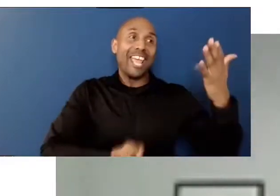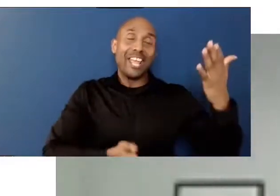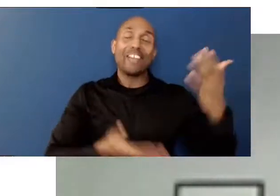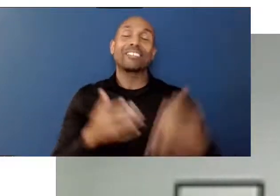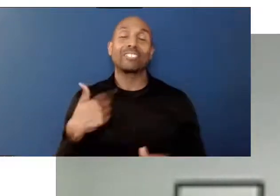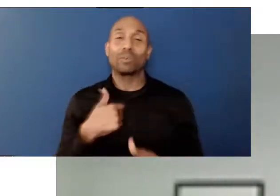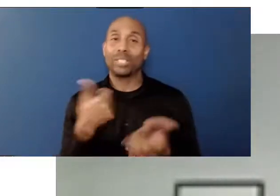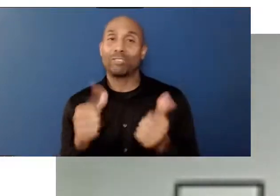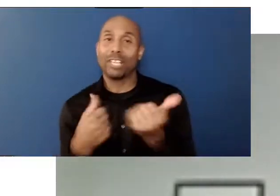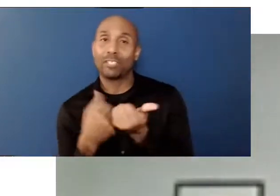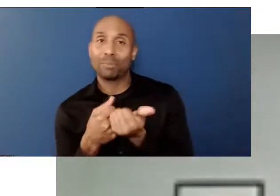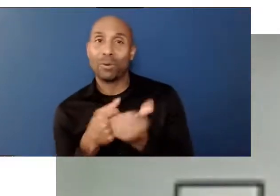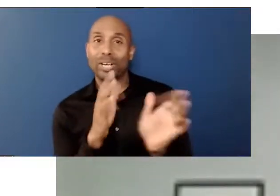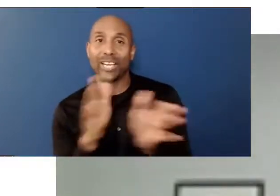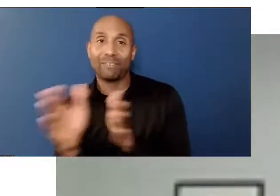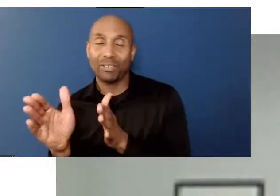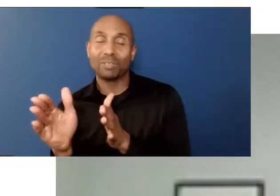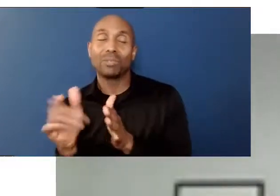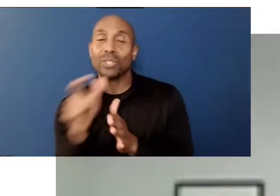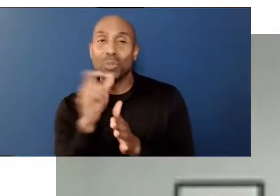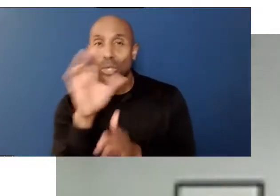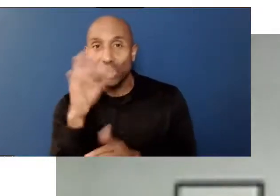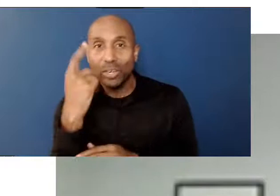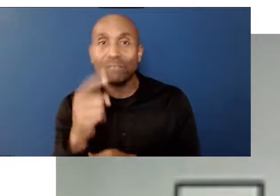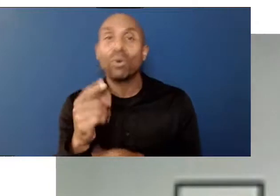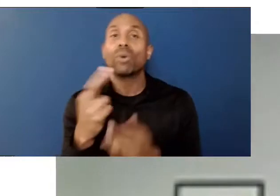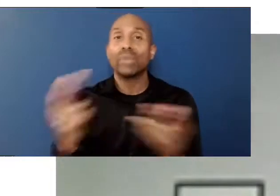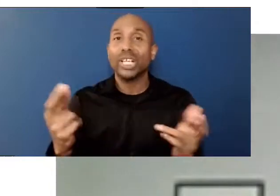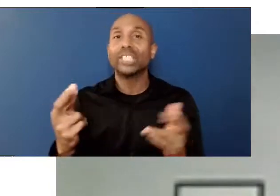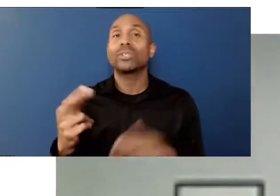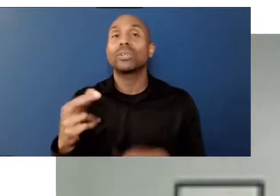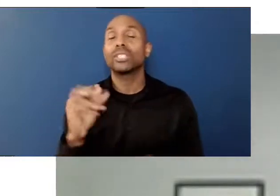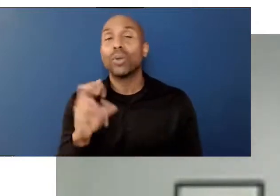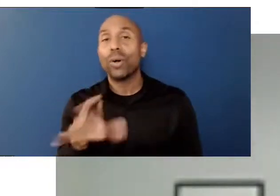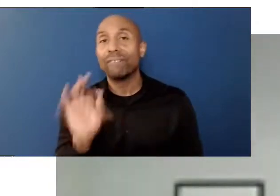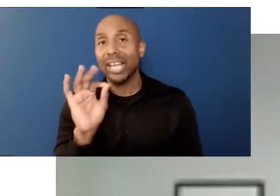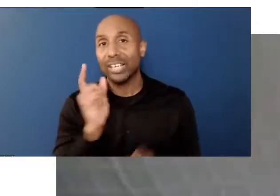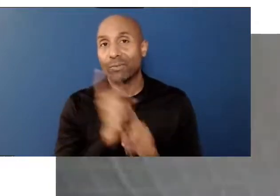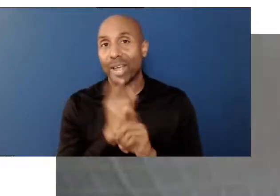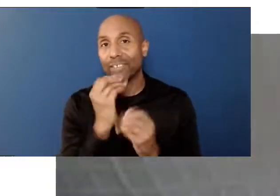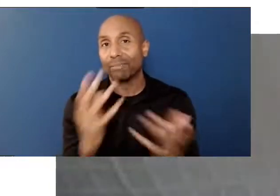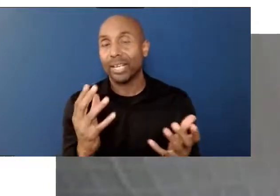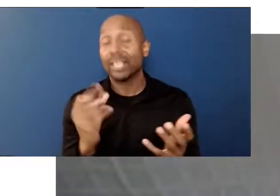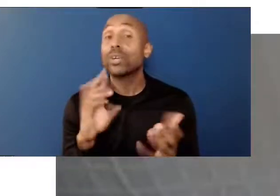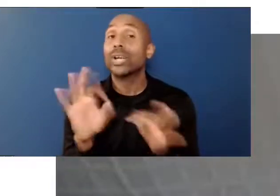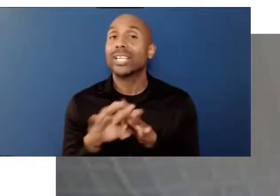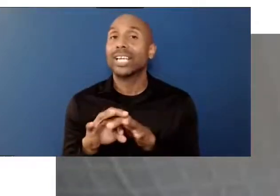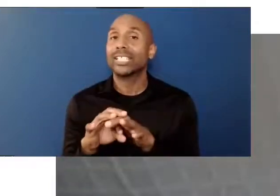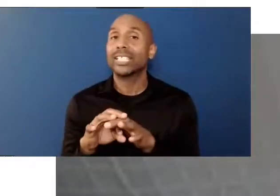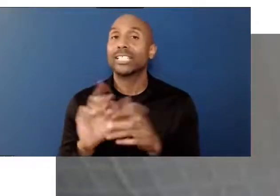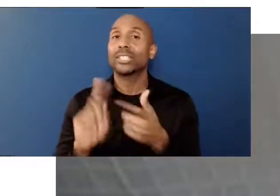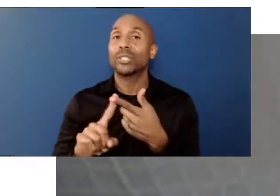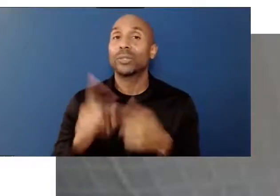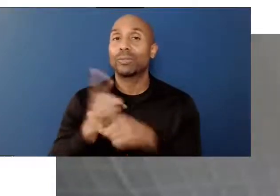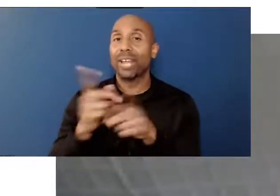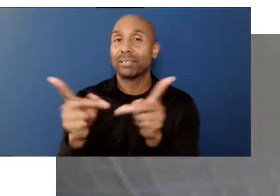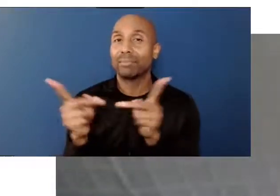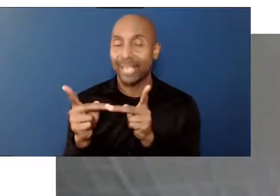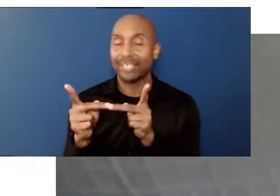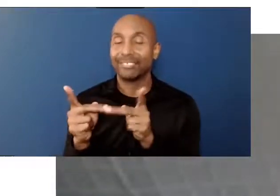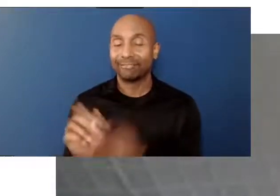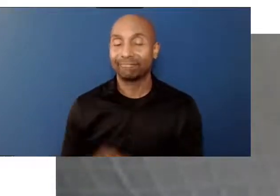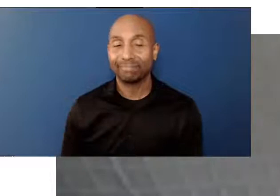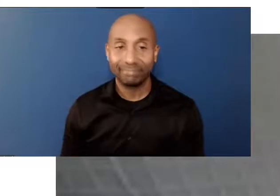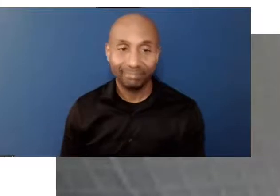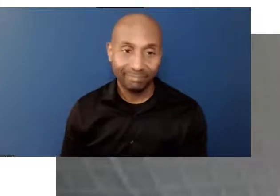with finding the right information and making the right connections. Yeah, I think that's great. We